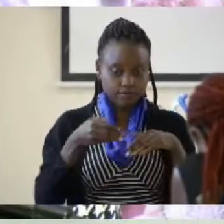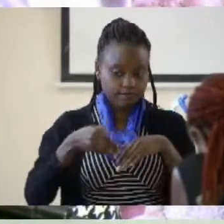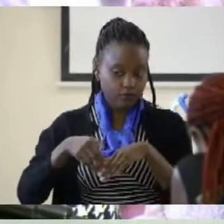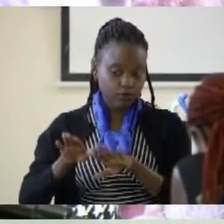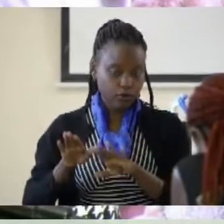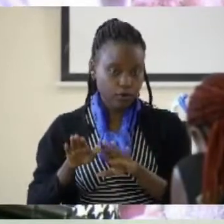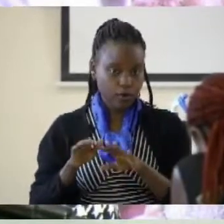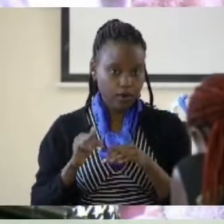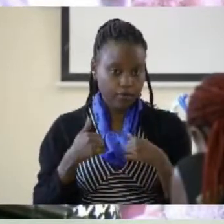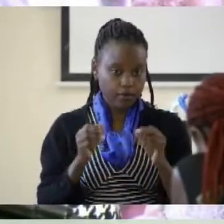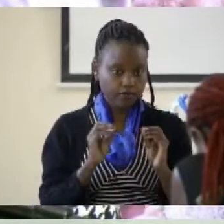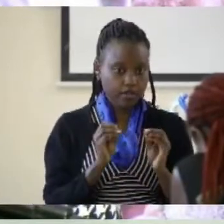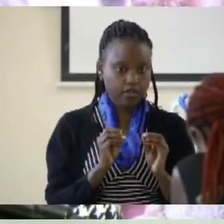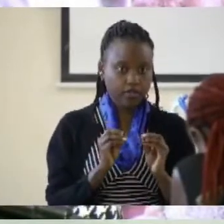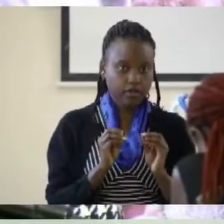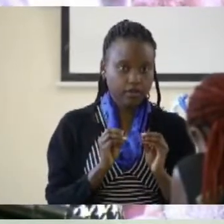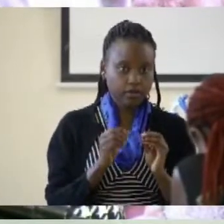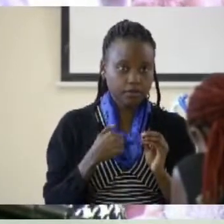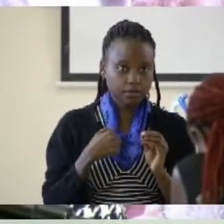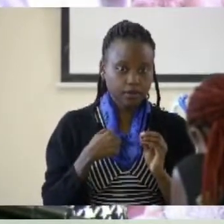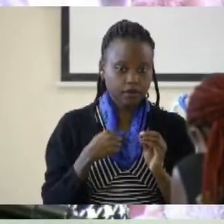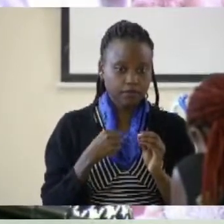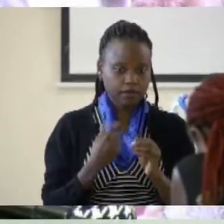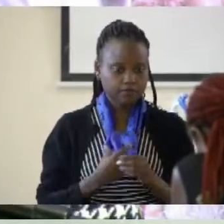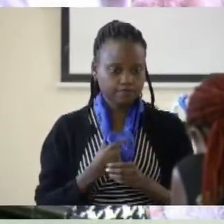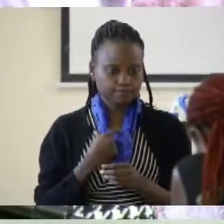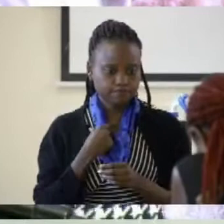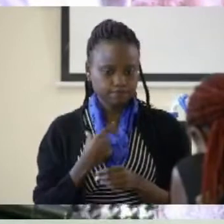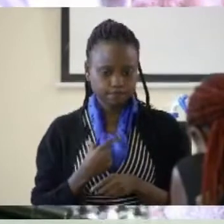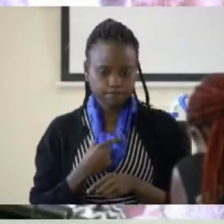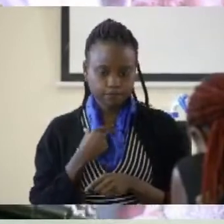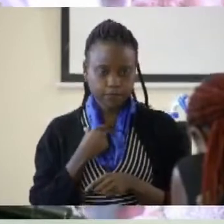I've been